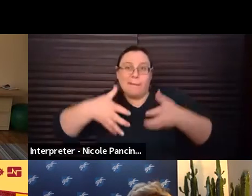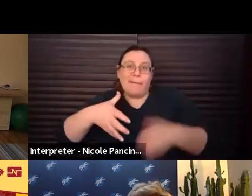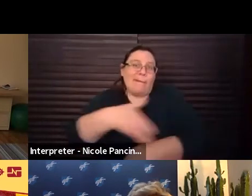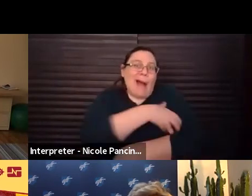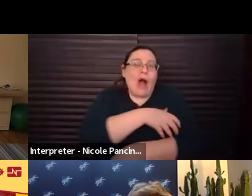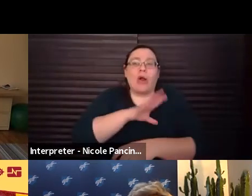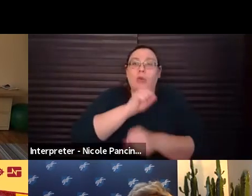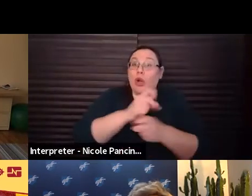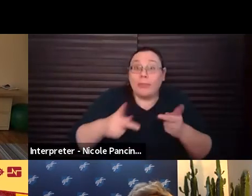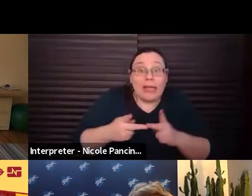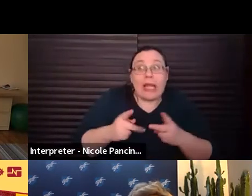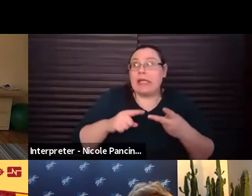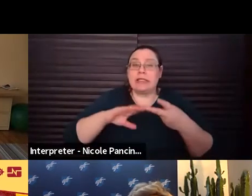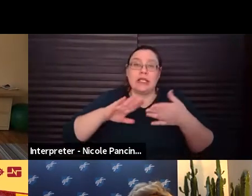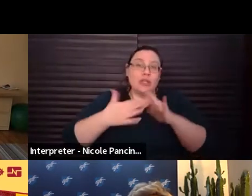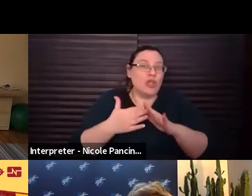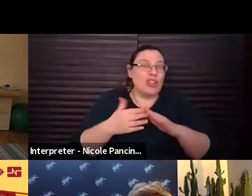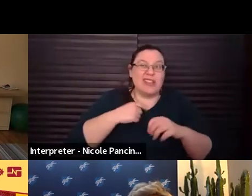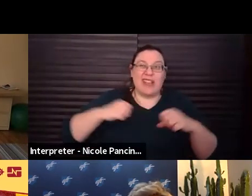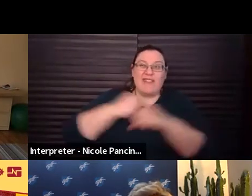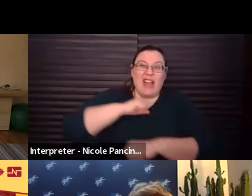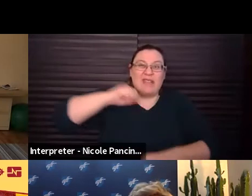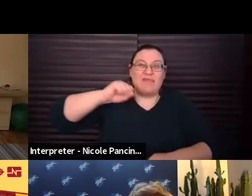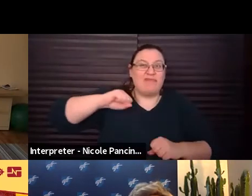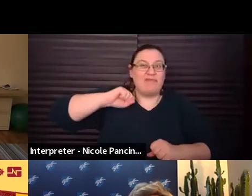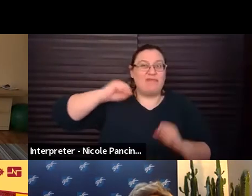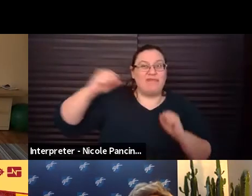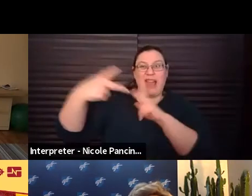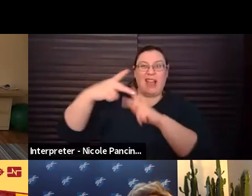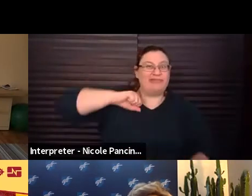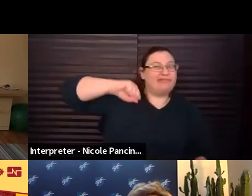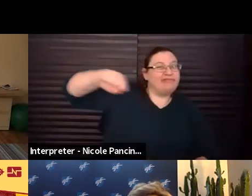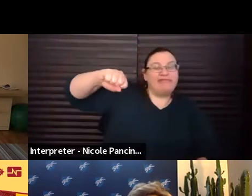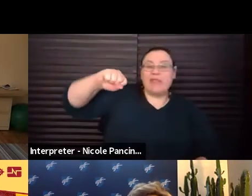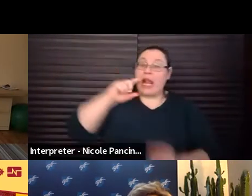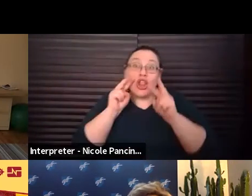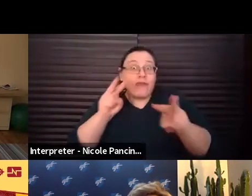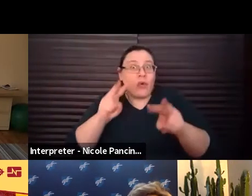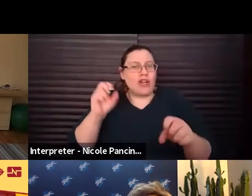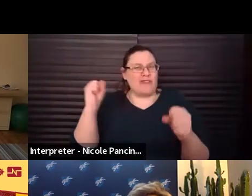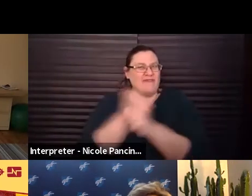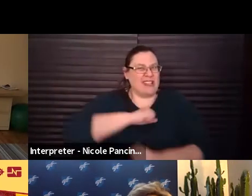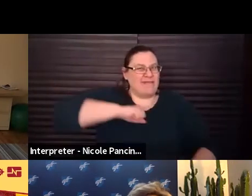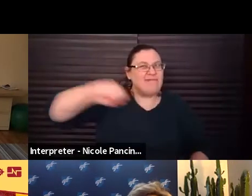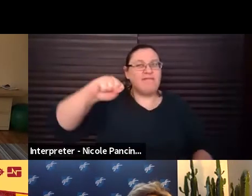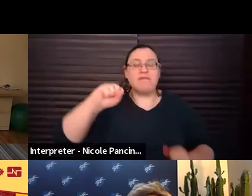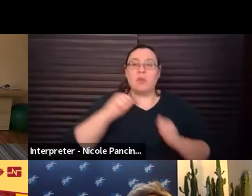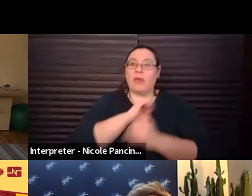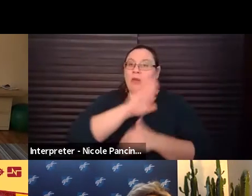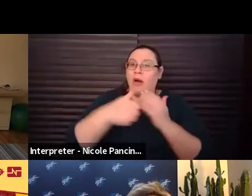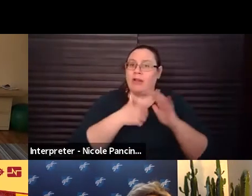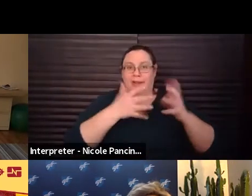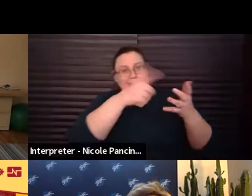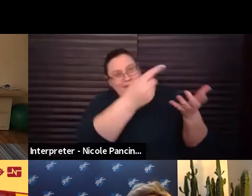and fighting back. And I look forward to actually fighting back with all of my